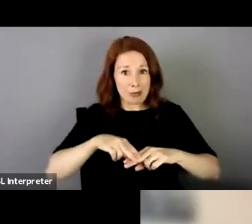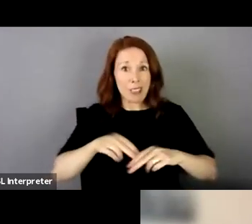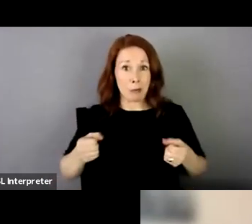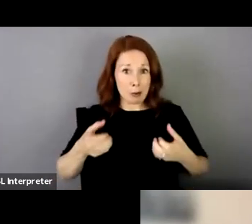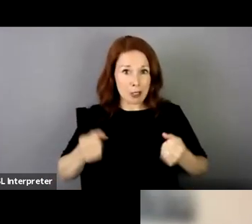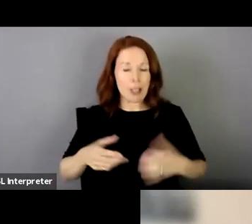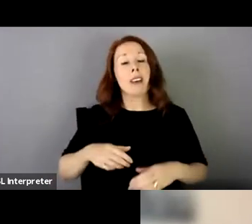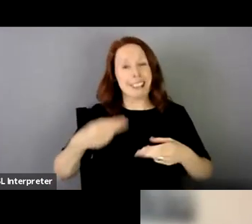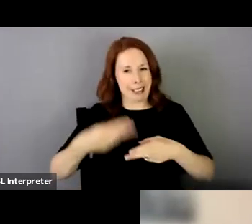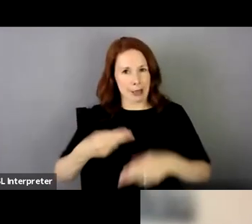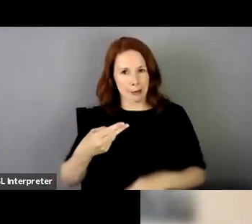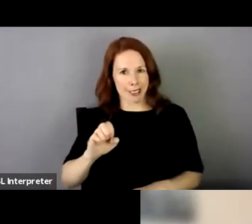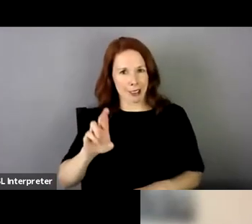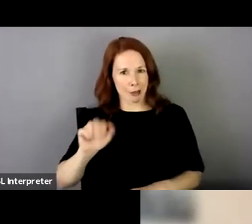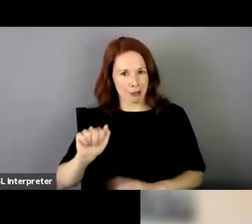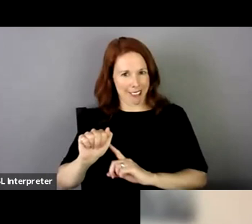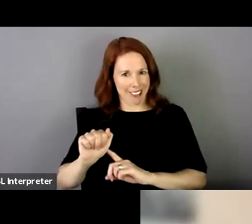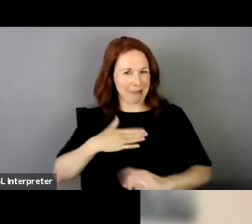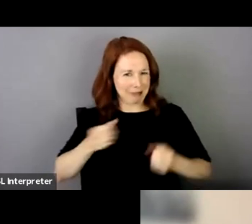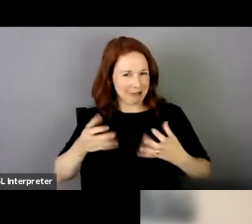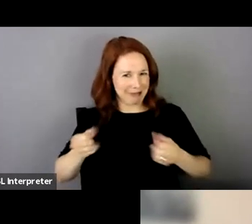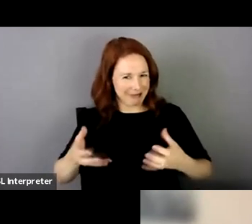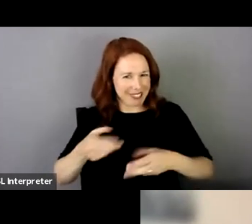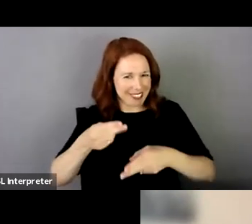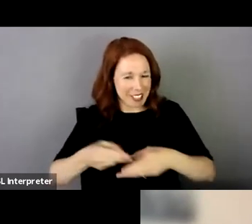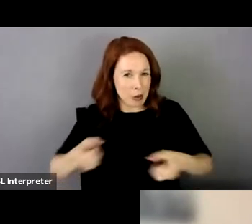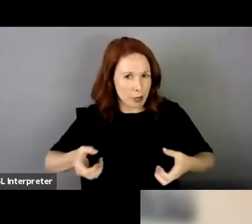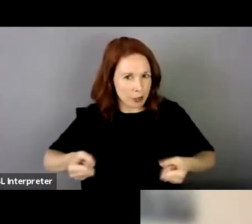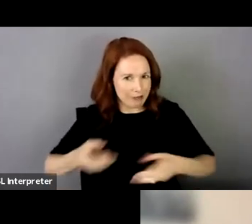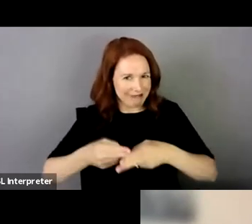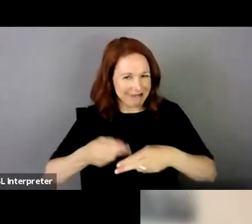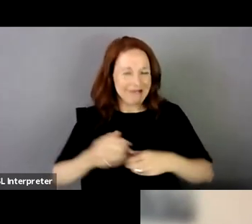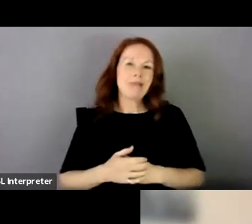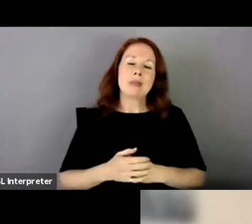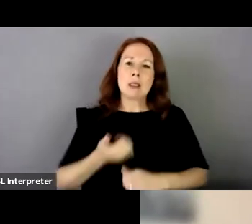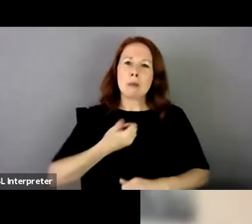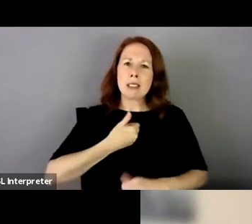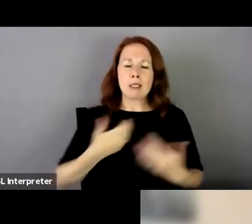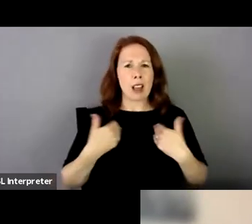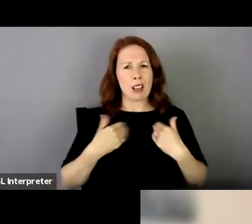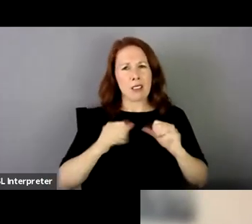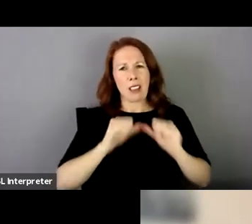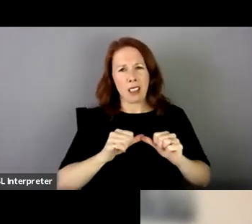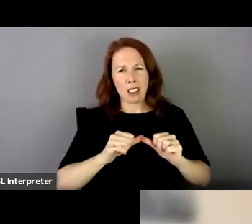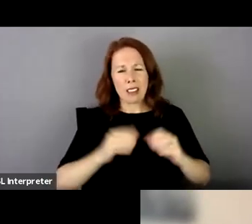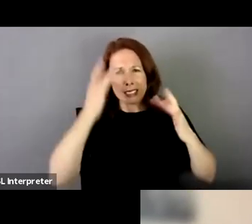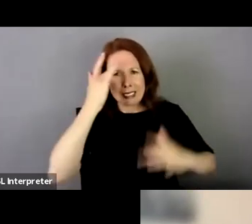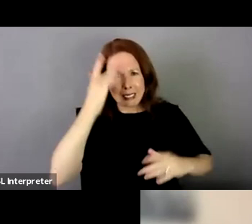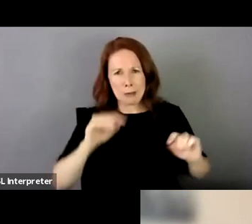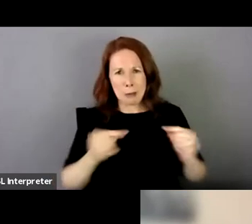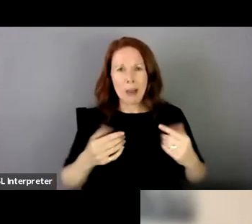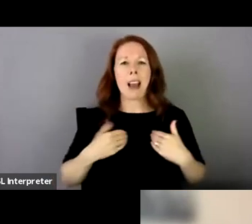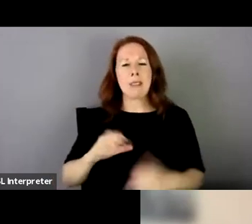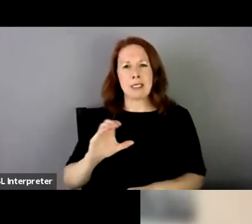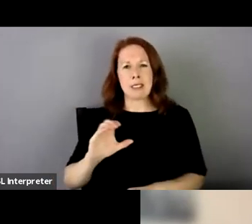Hira. And so that the experience of becoming a wheelchair user and also someone with chronic illness, I've been diagnosed